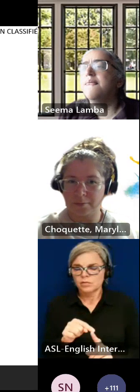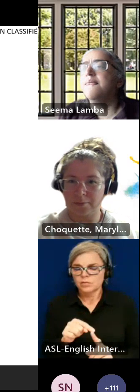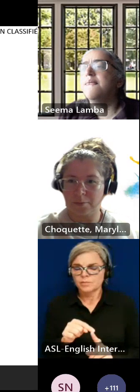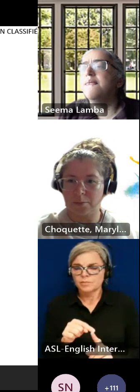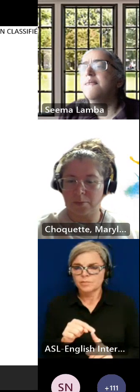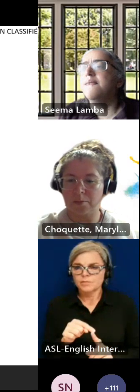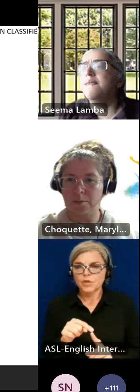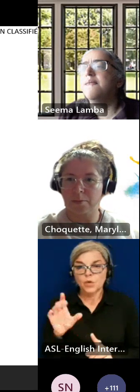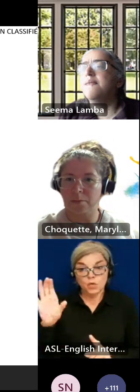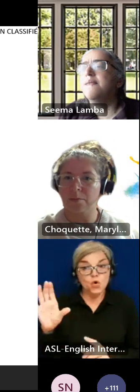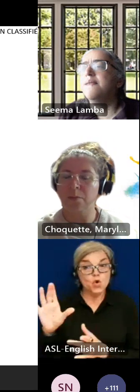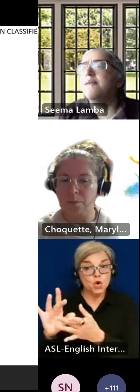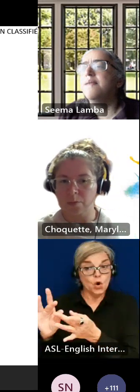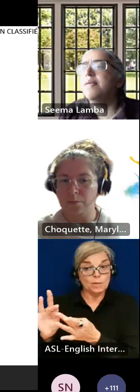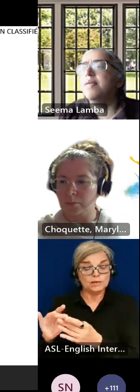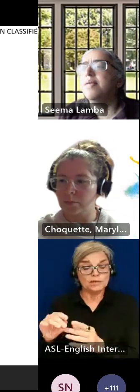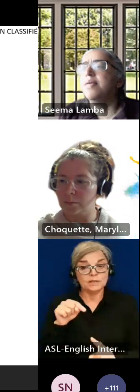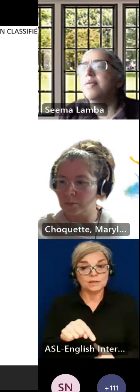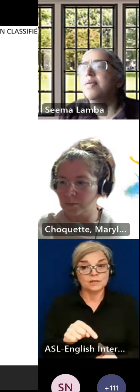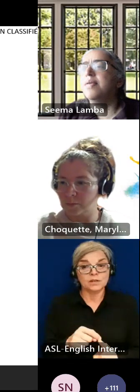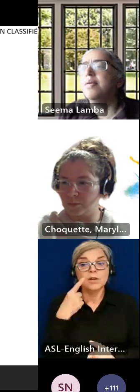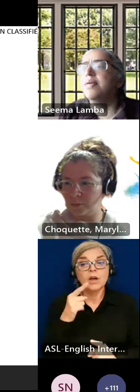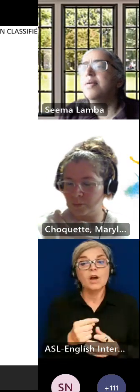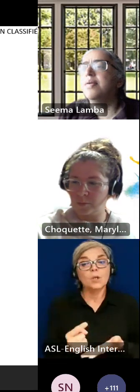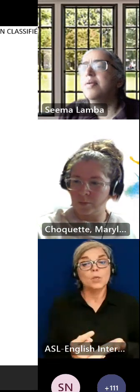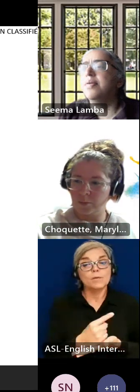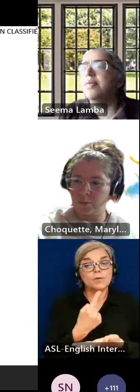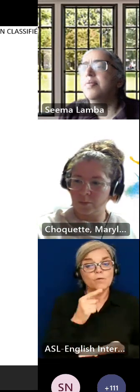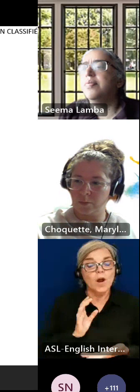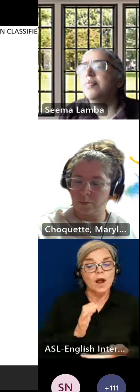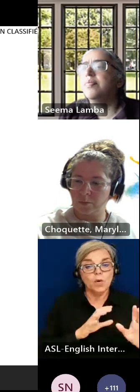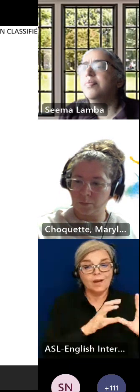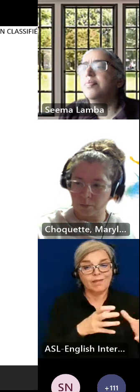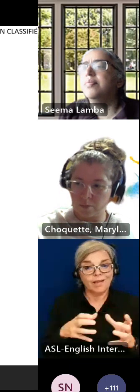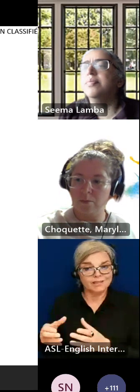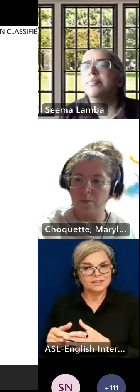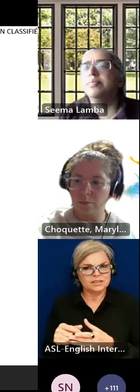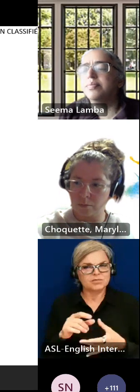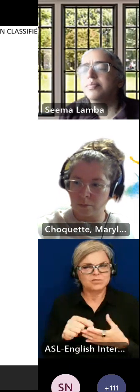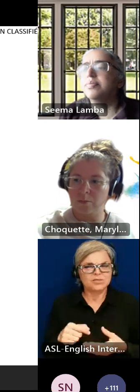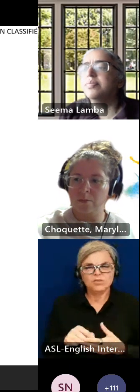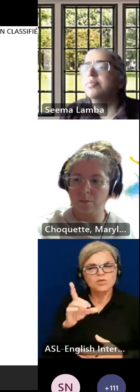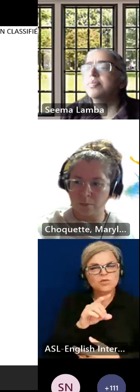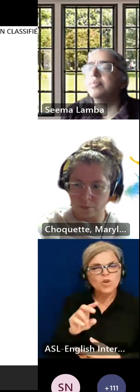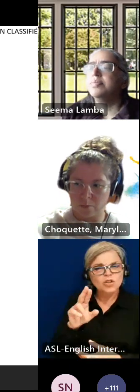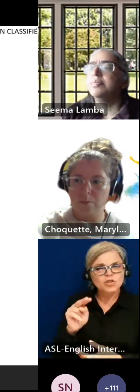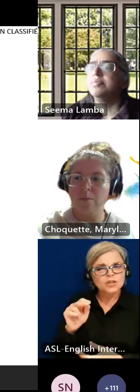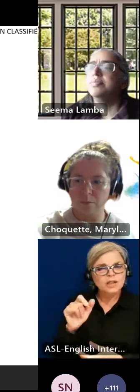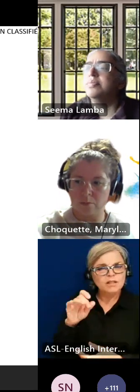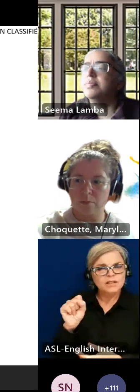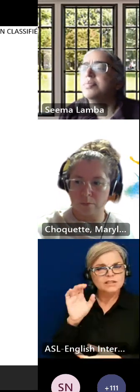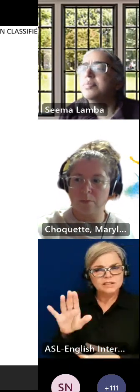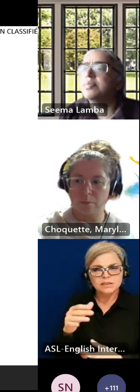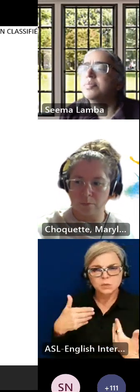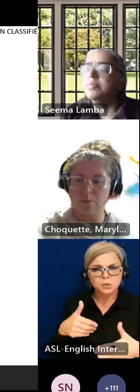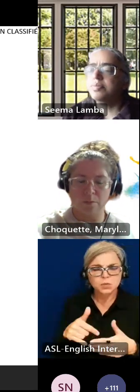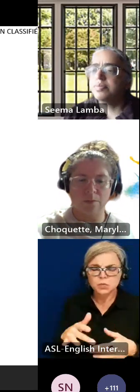It says an important point about review and classification was made evident by Dr. Nicholas' important work on these